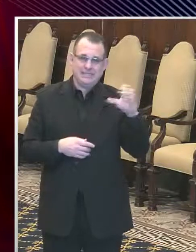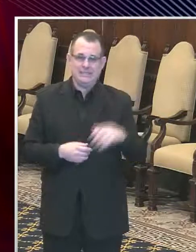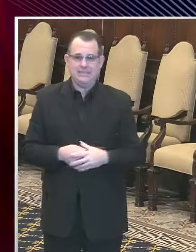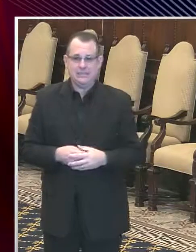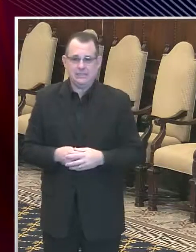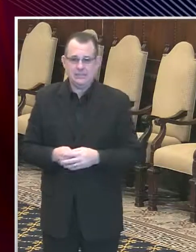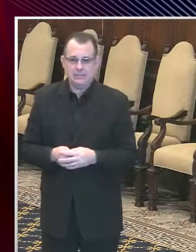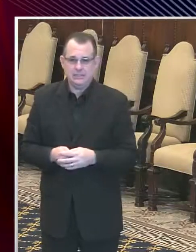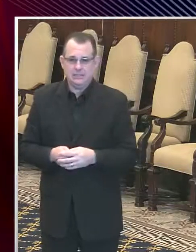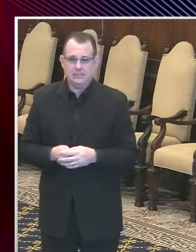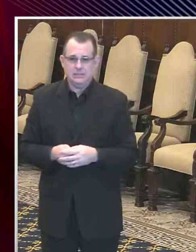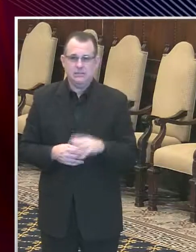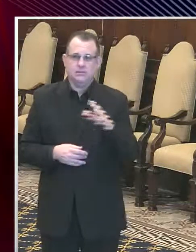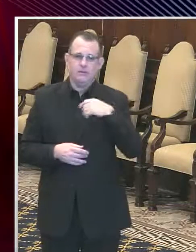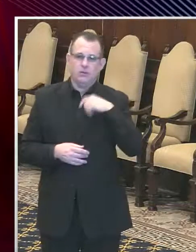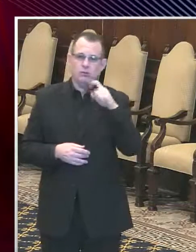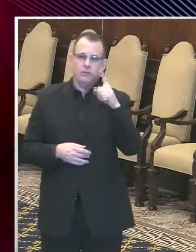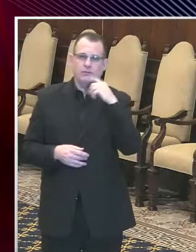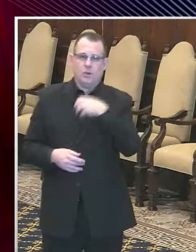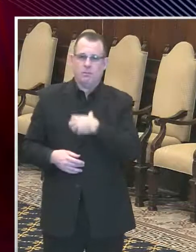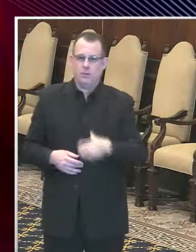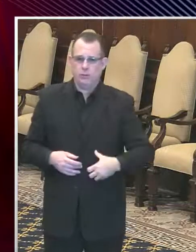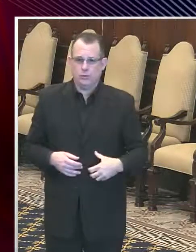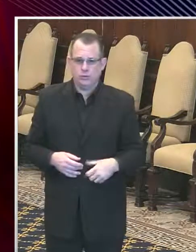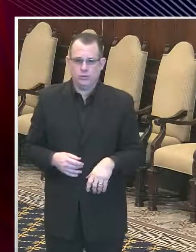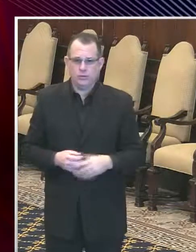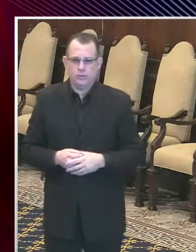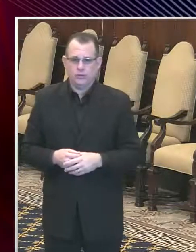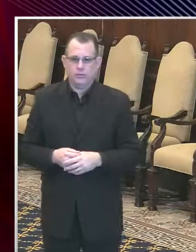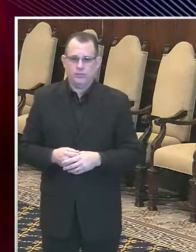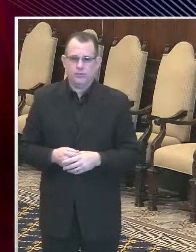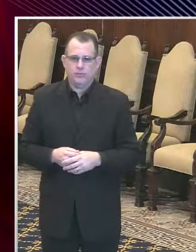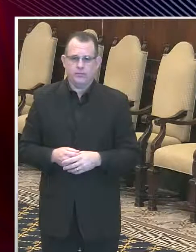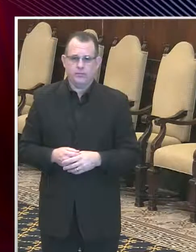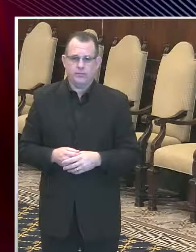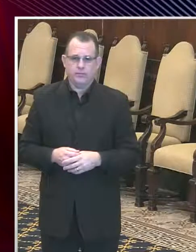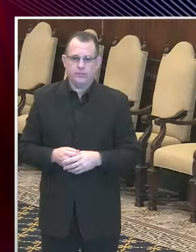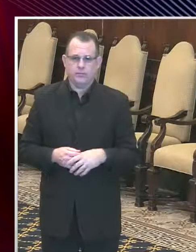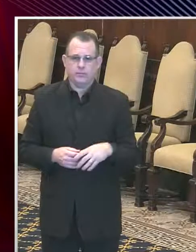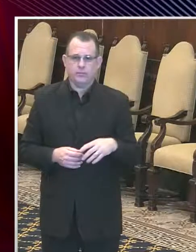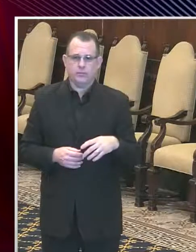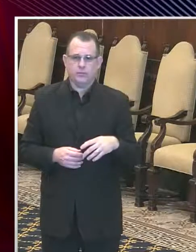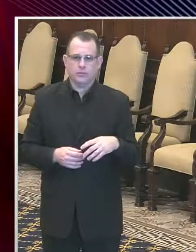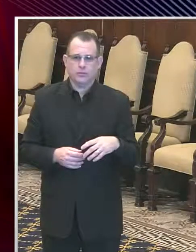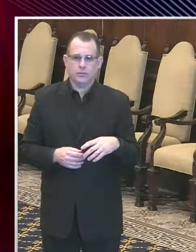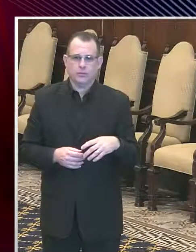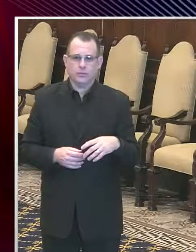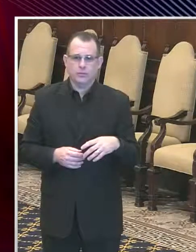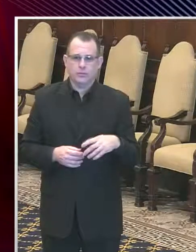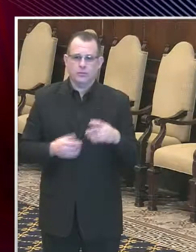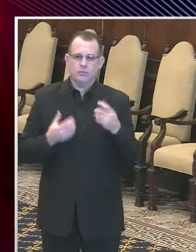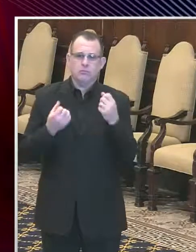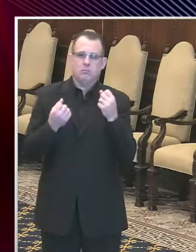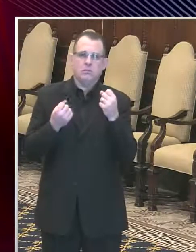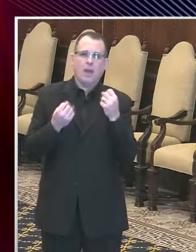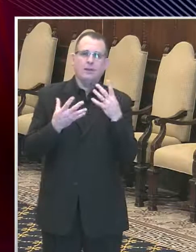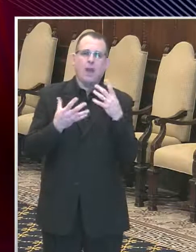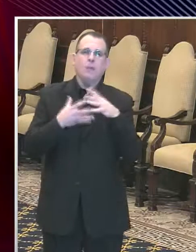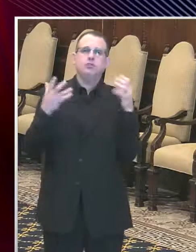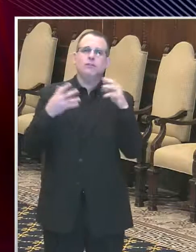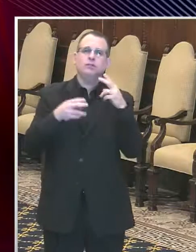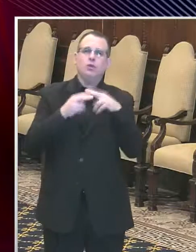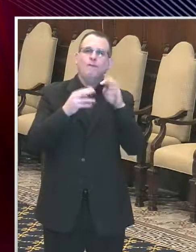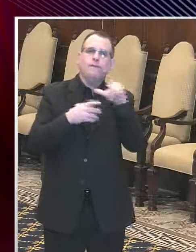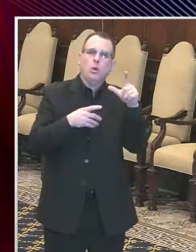A quick question. How much of a shortfall are you projecting through all this from the parking authority? I don't